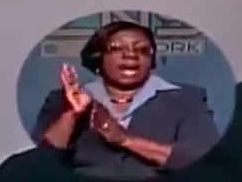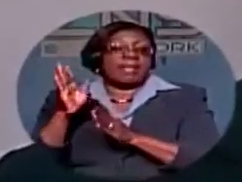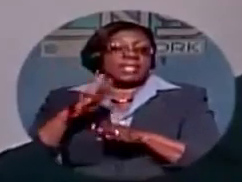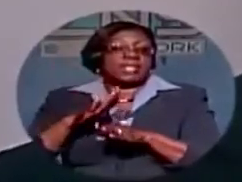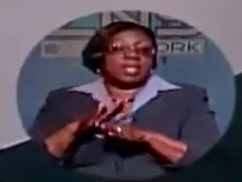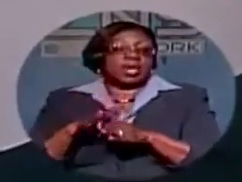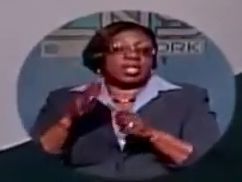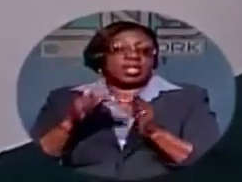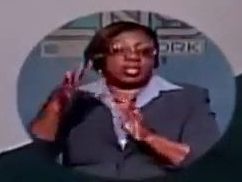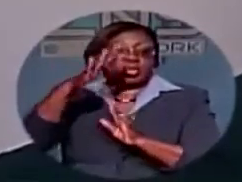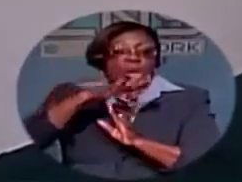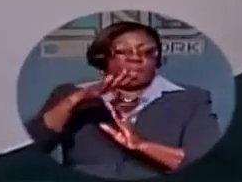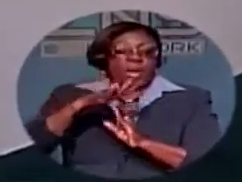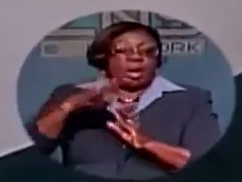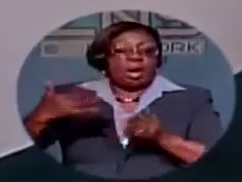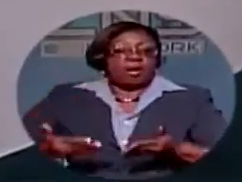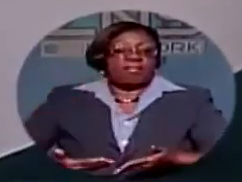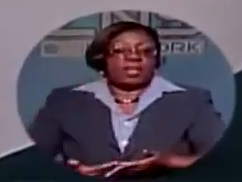terms